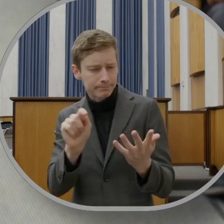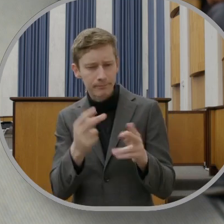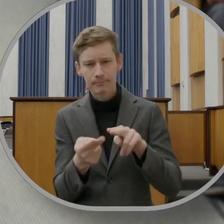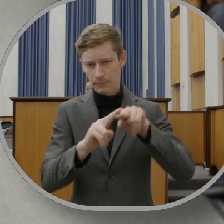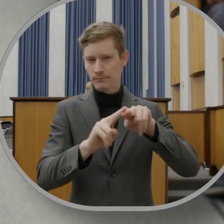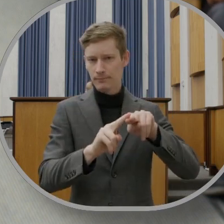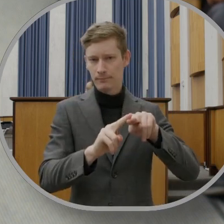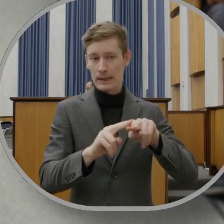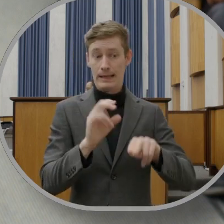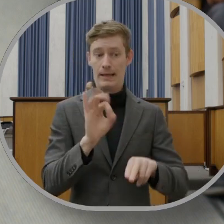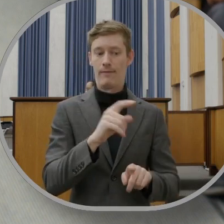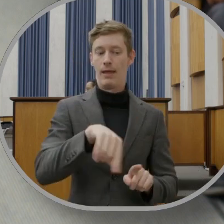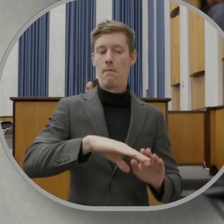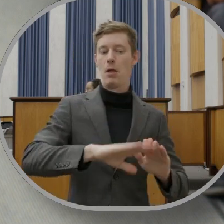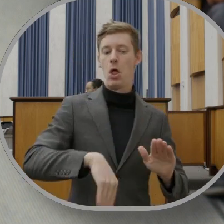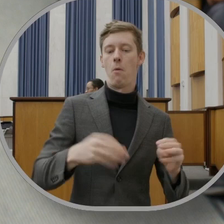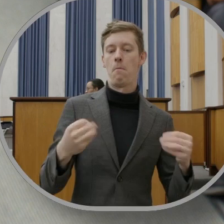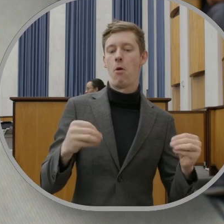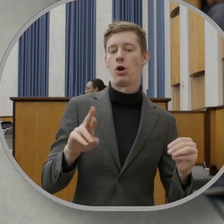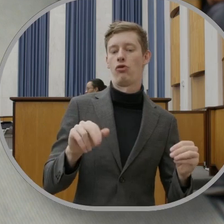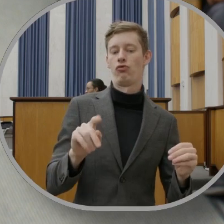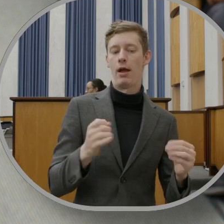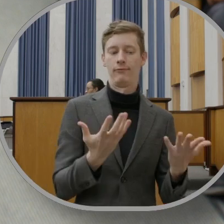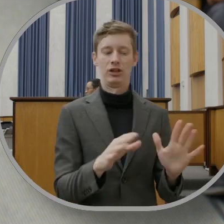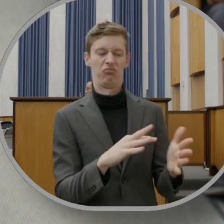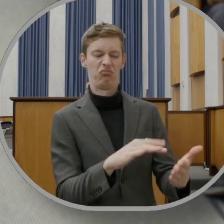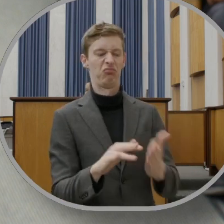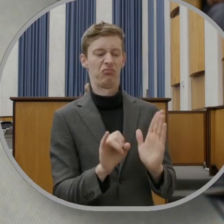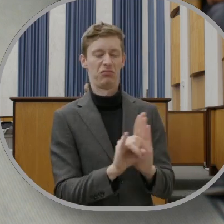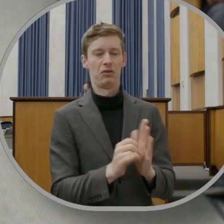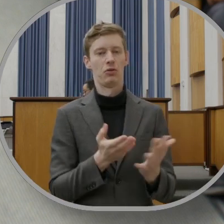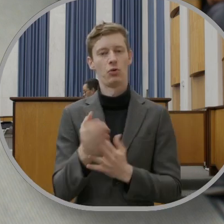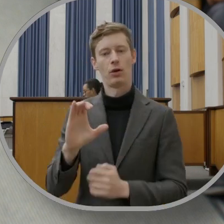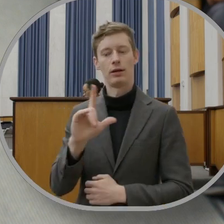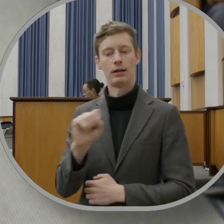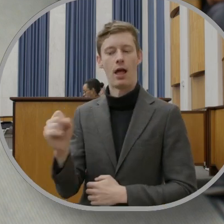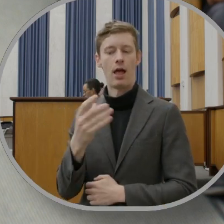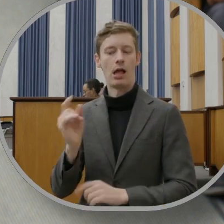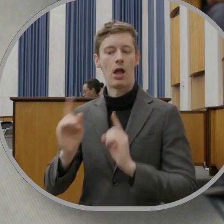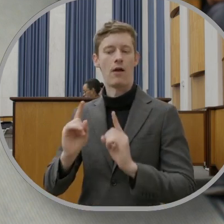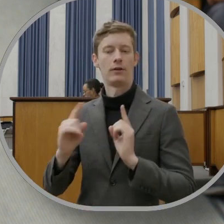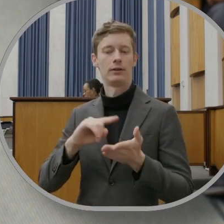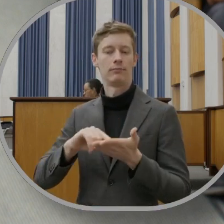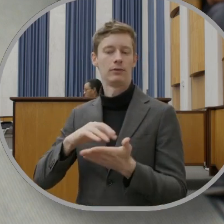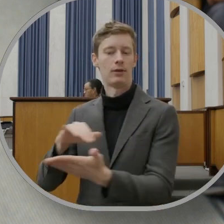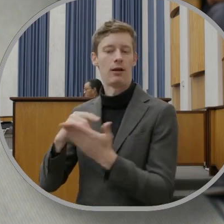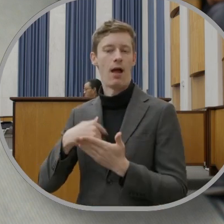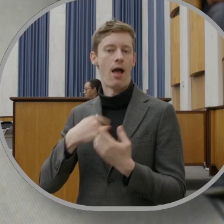below the market rate identified through the class and compensation study I announced in last year's